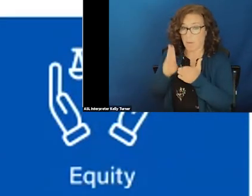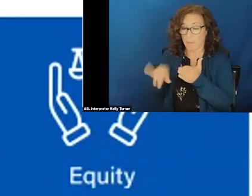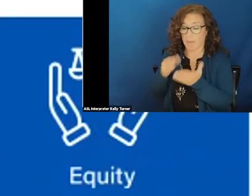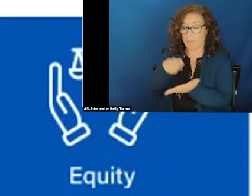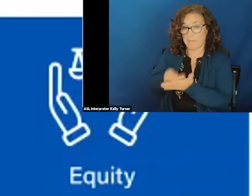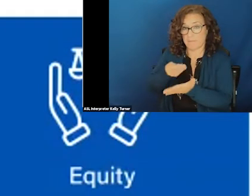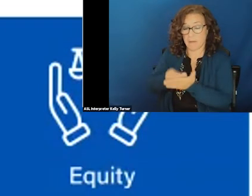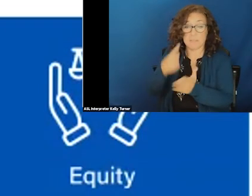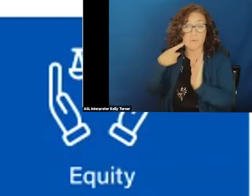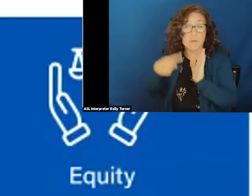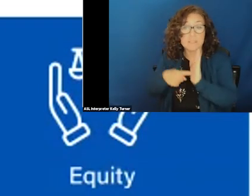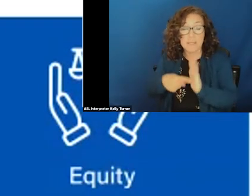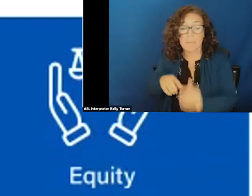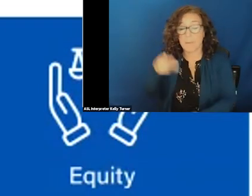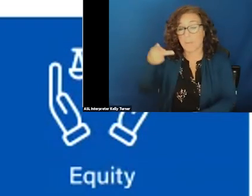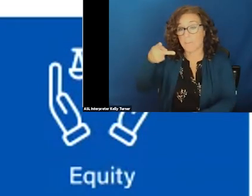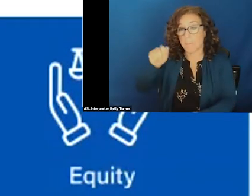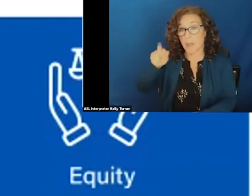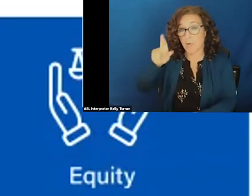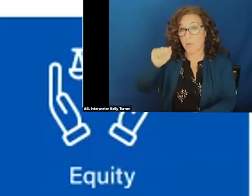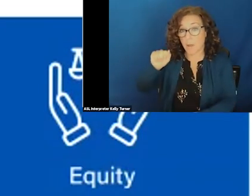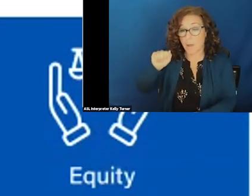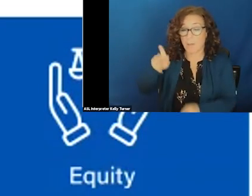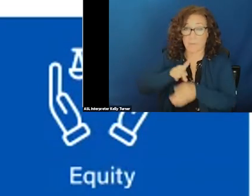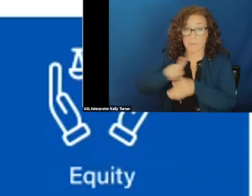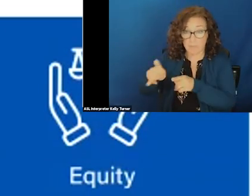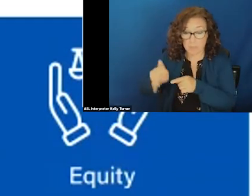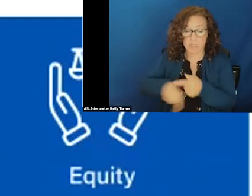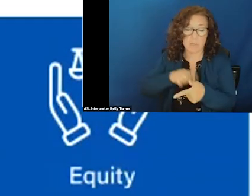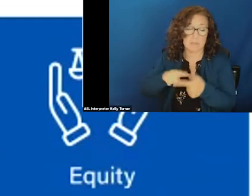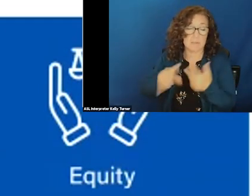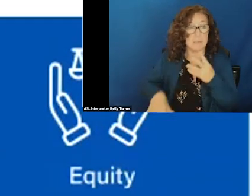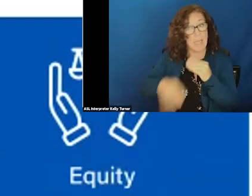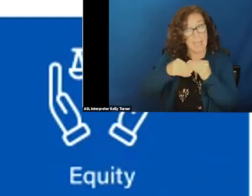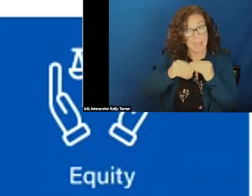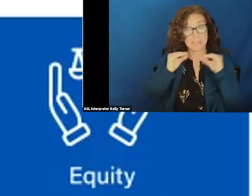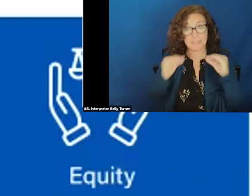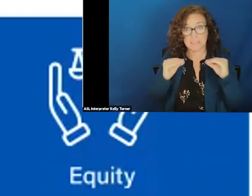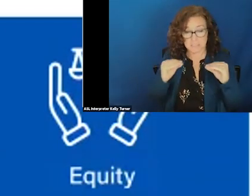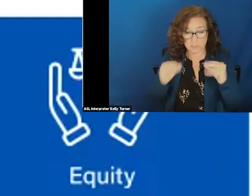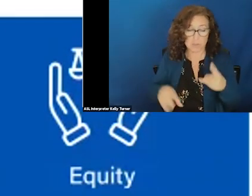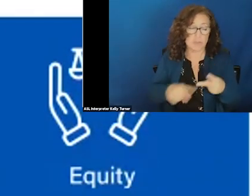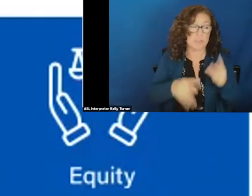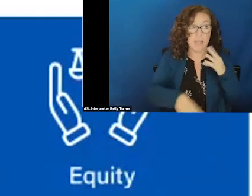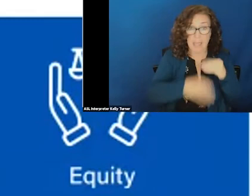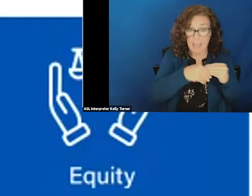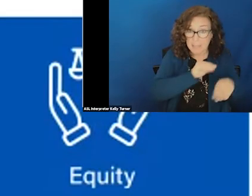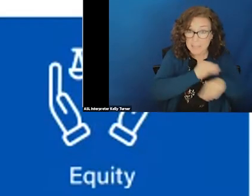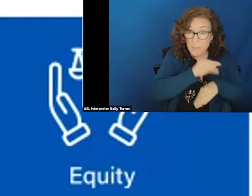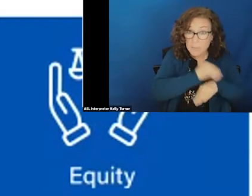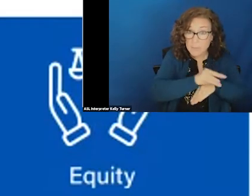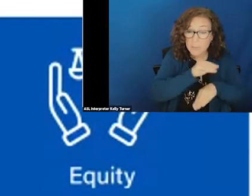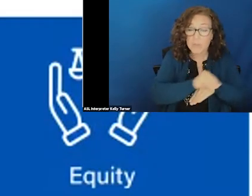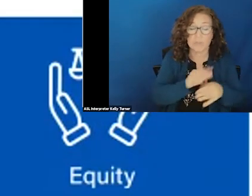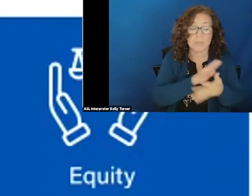additional counselors that we can use to mitigate some of these student goals that I've